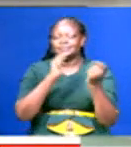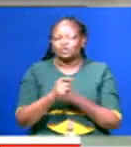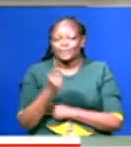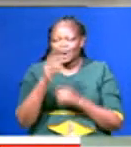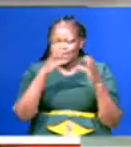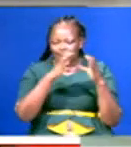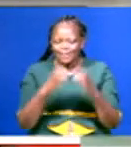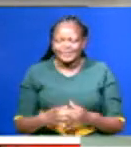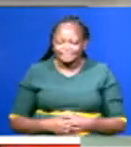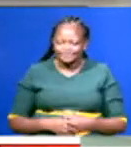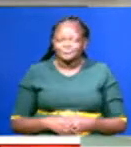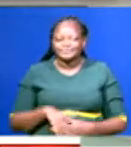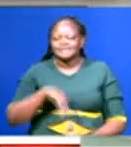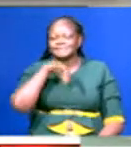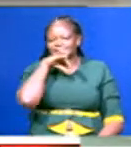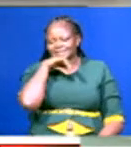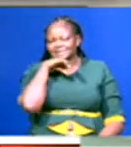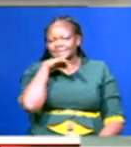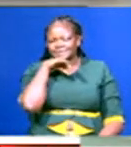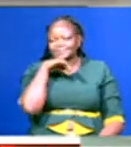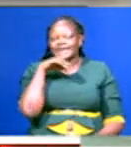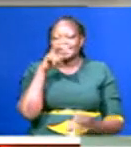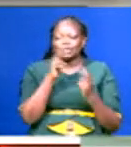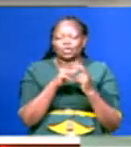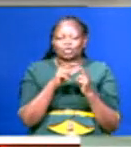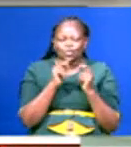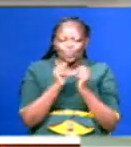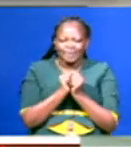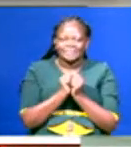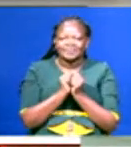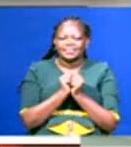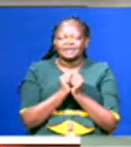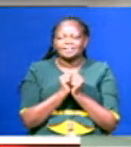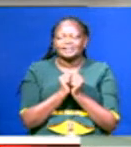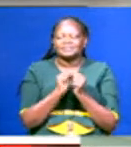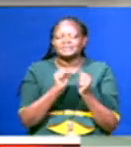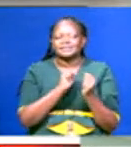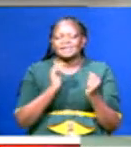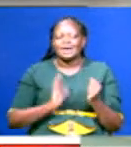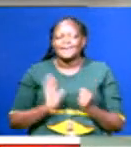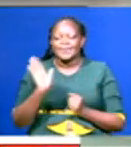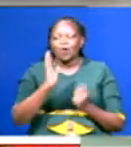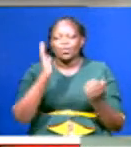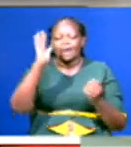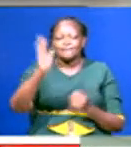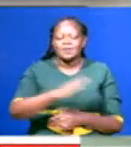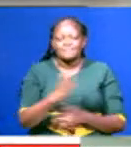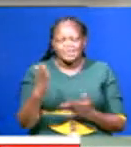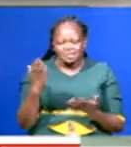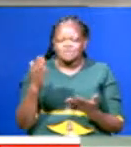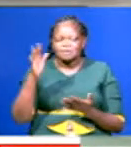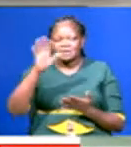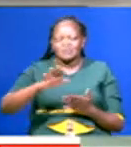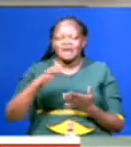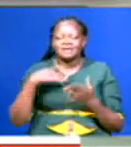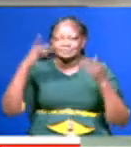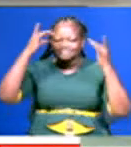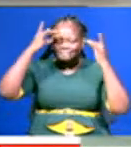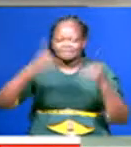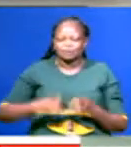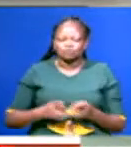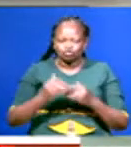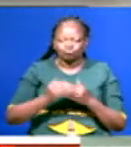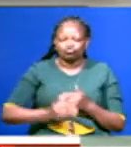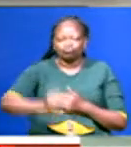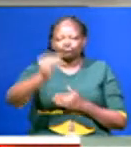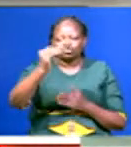Party leader Raila Odinga held consultations with his senators at the parliament building and resolved to give a way forward on how